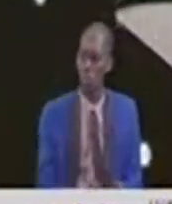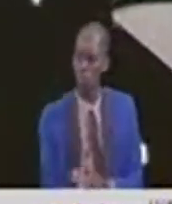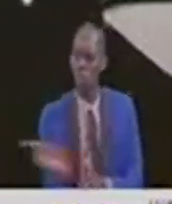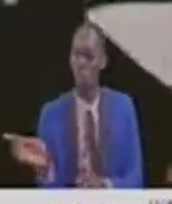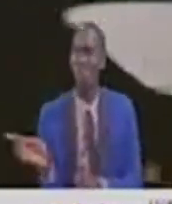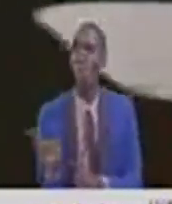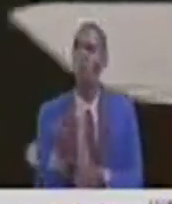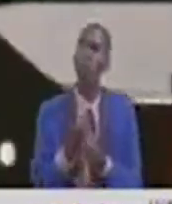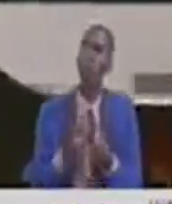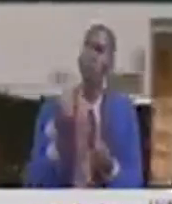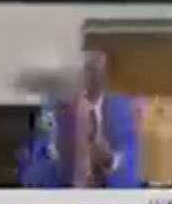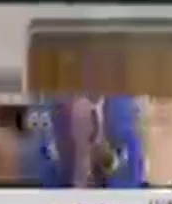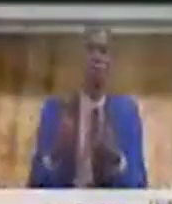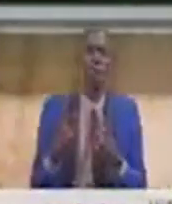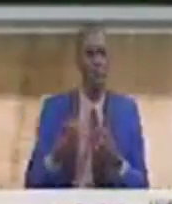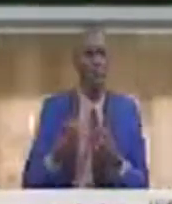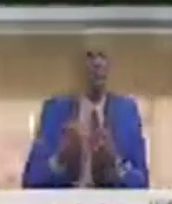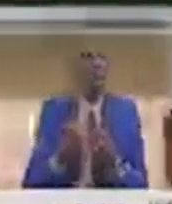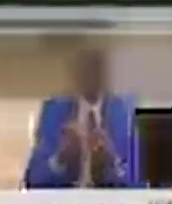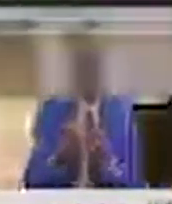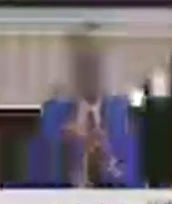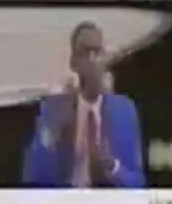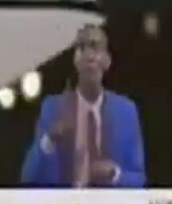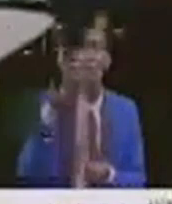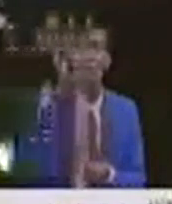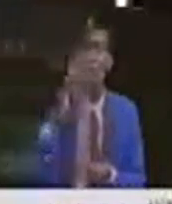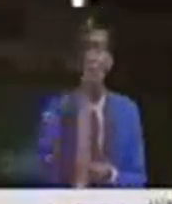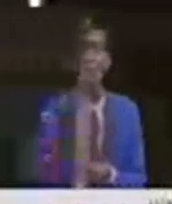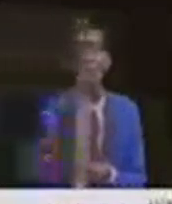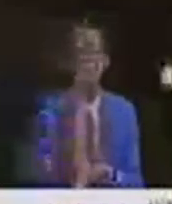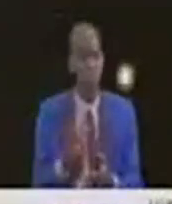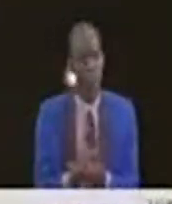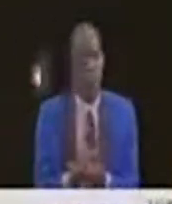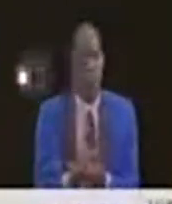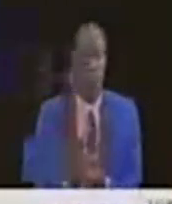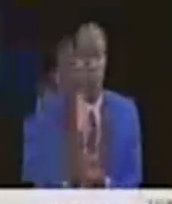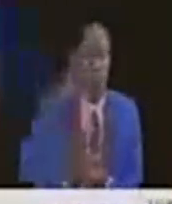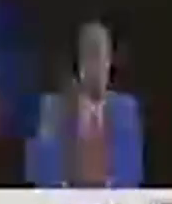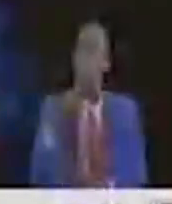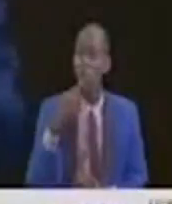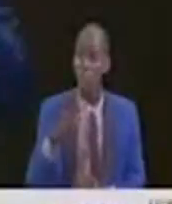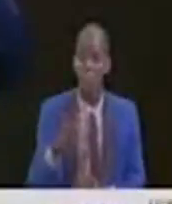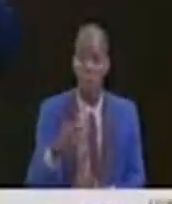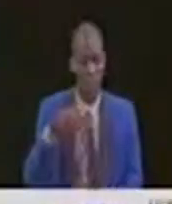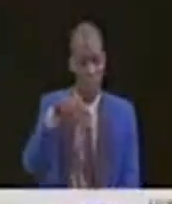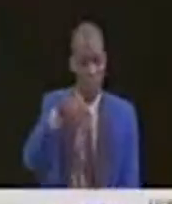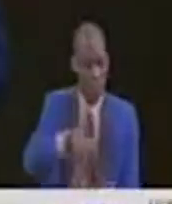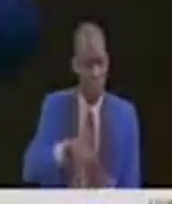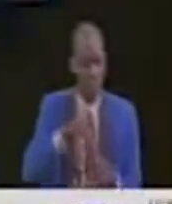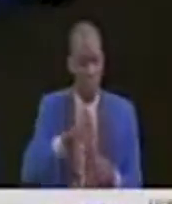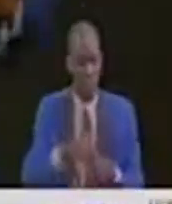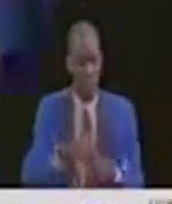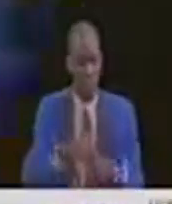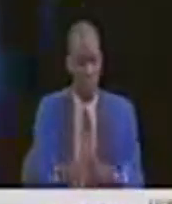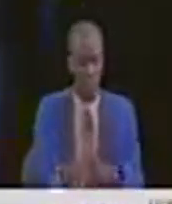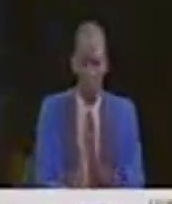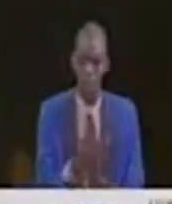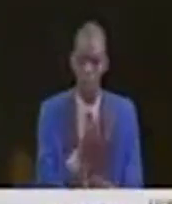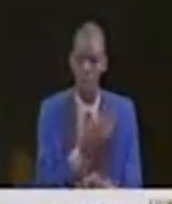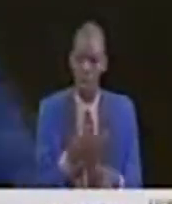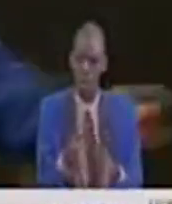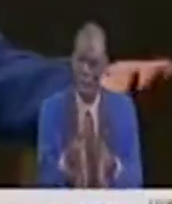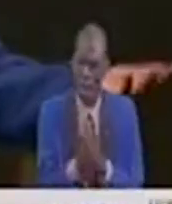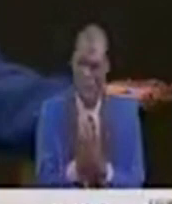do that? God has said, stand ye in the ways and ask and know. Where is the